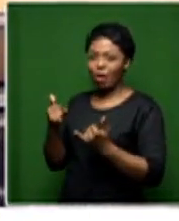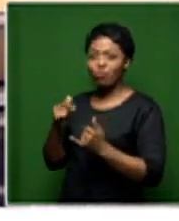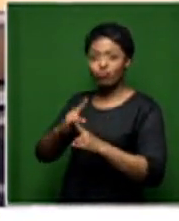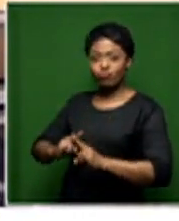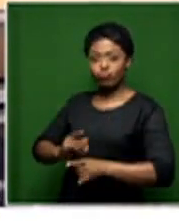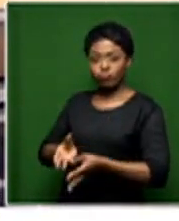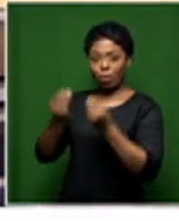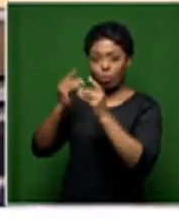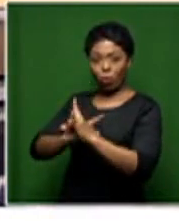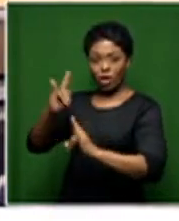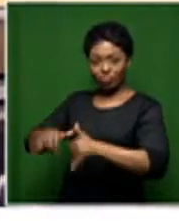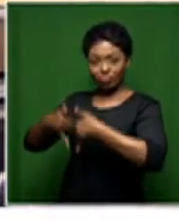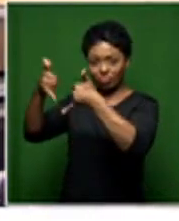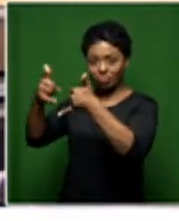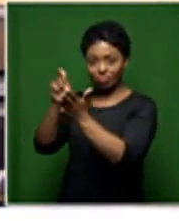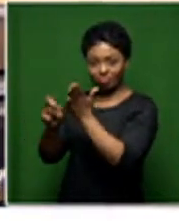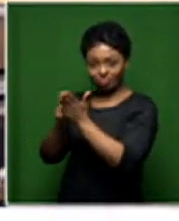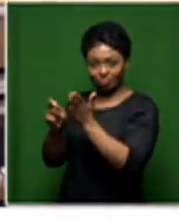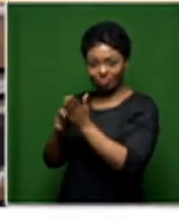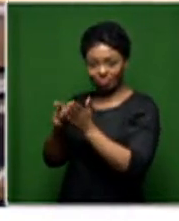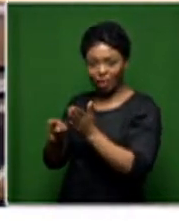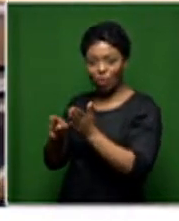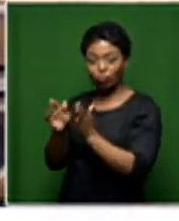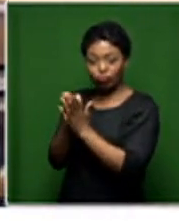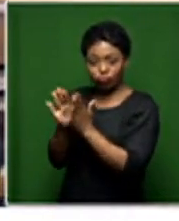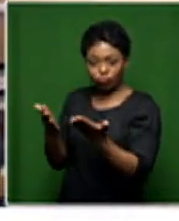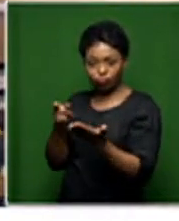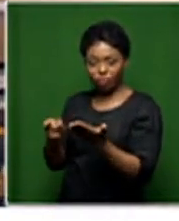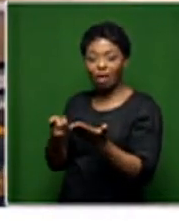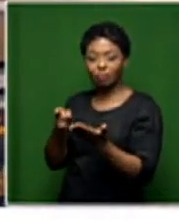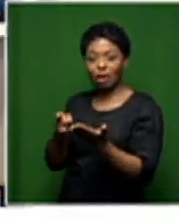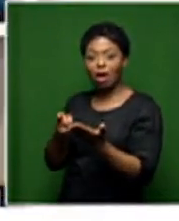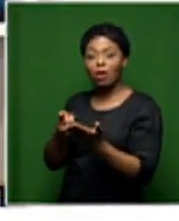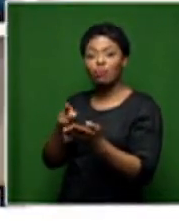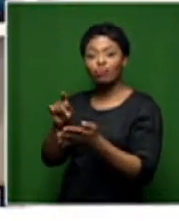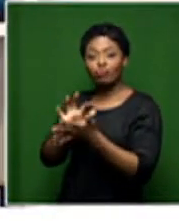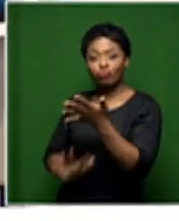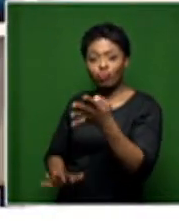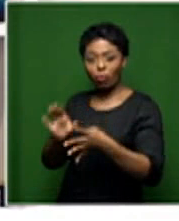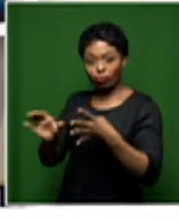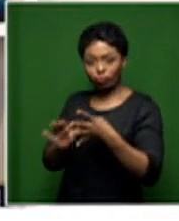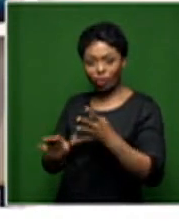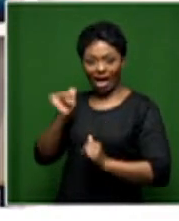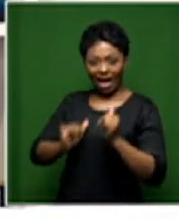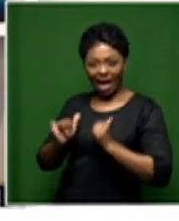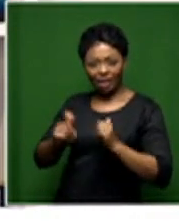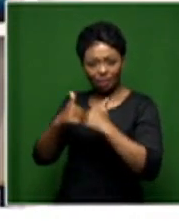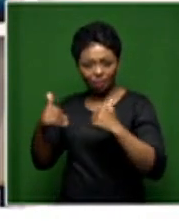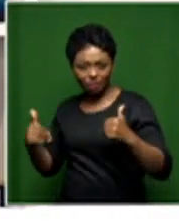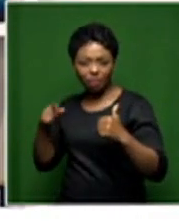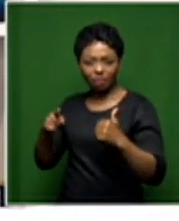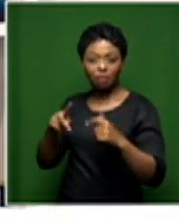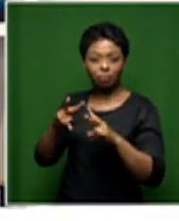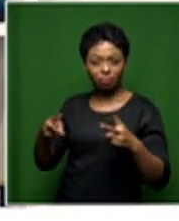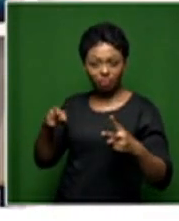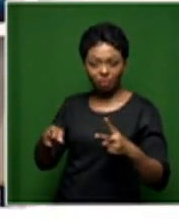Award as a self-published author. How does that make you feel? Oh, it's such an honor. I did not think that the Bear series will get me to